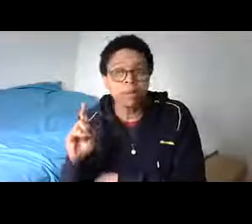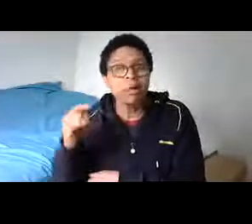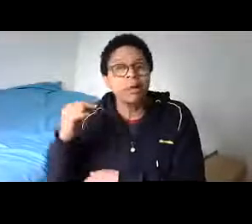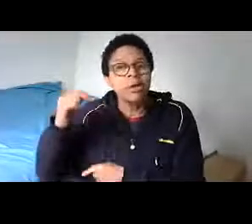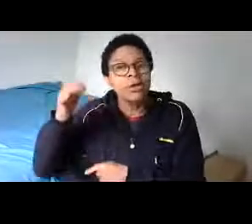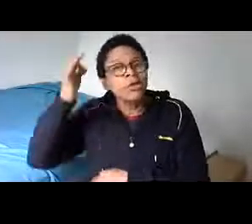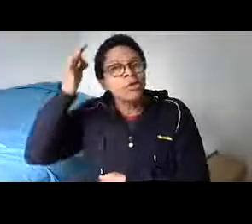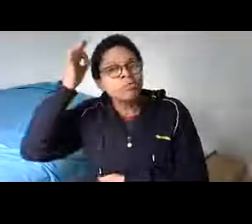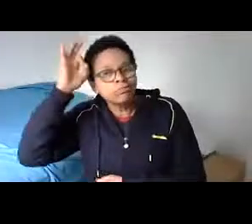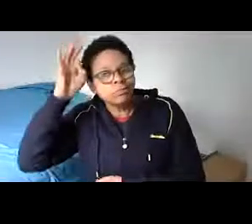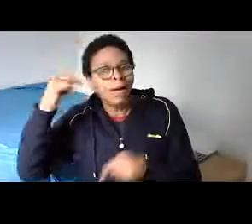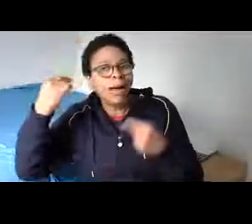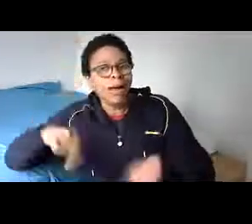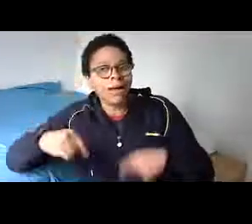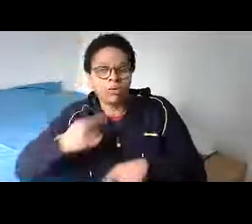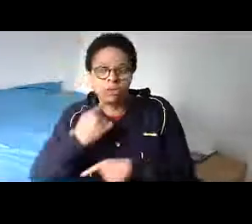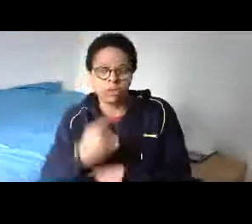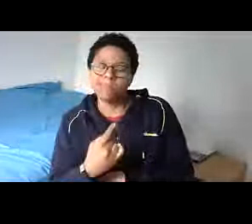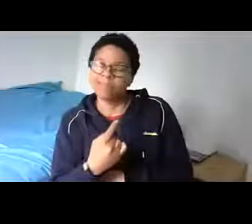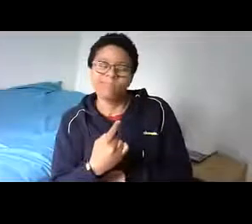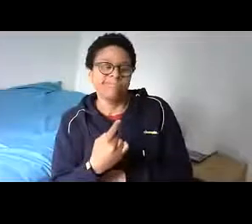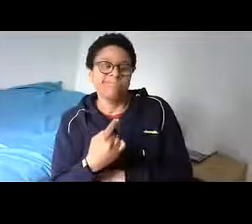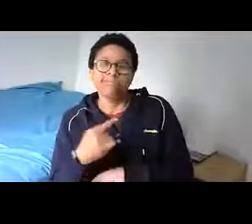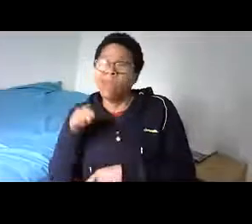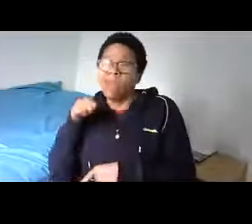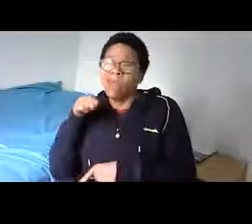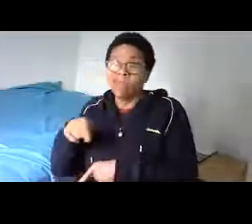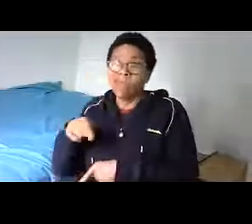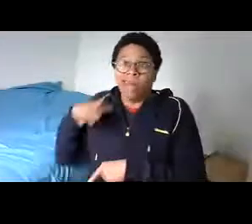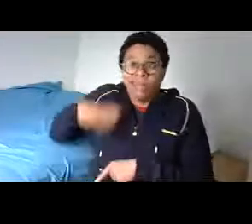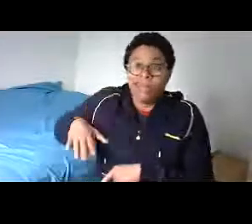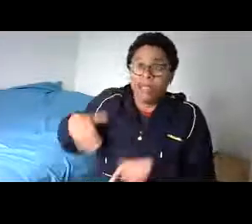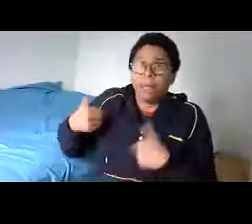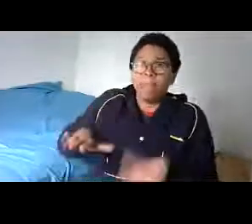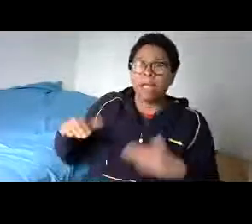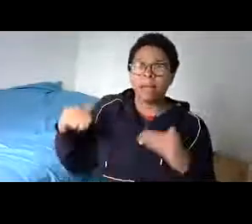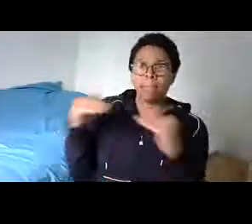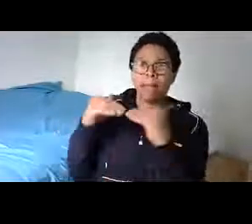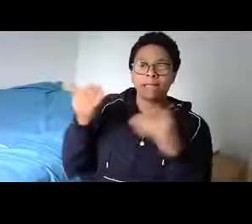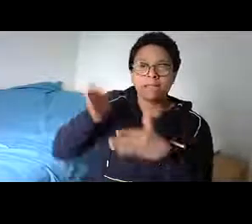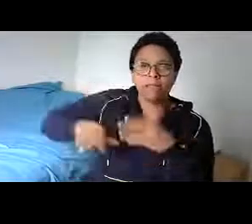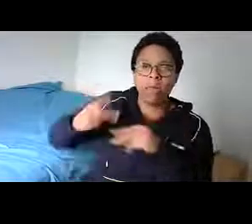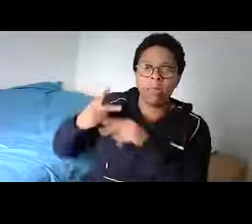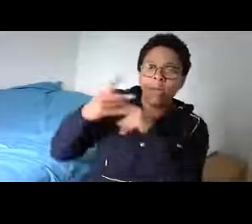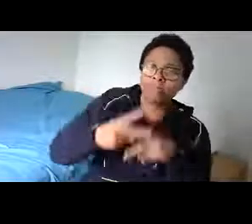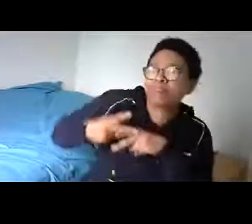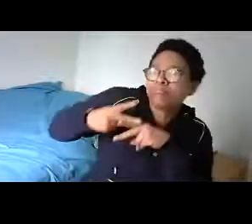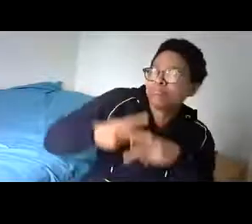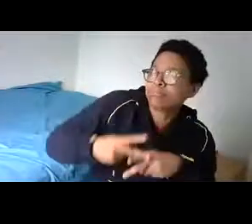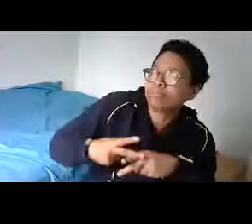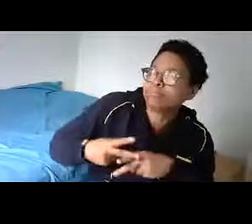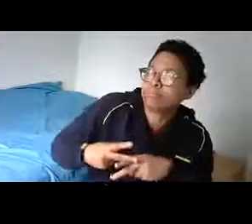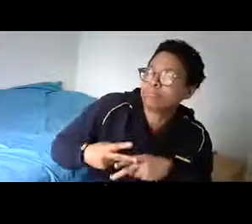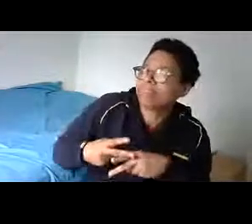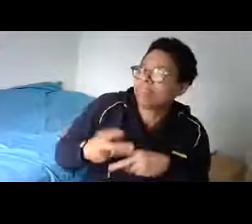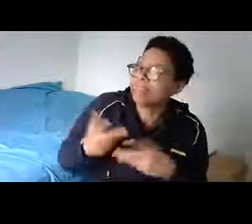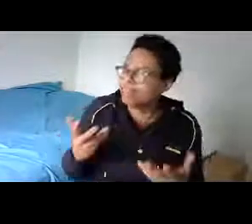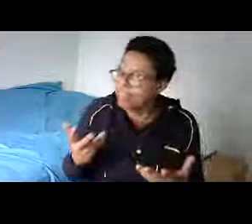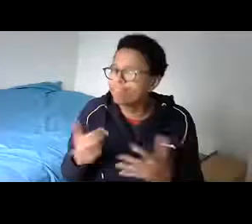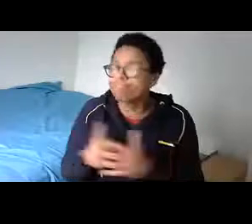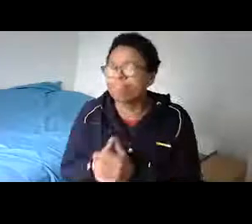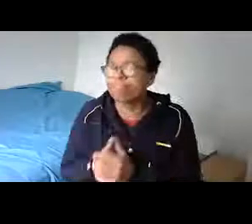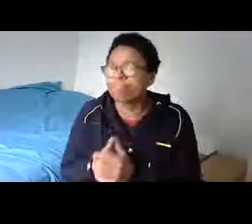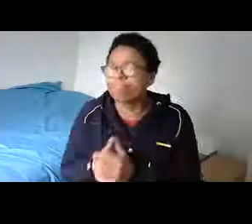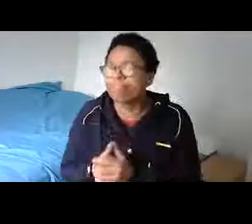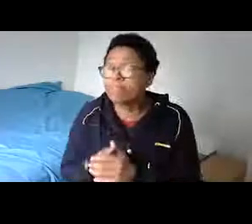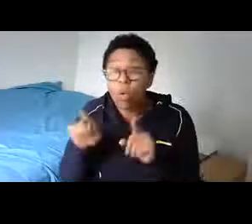by carers. So this decision could be made only if carers are able and willing to do that. Also, it's important, even